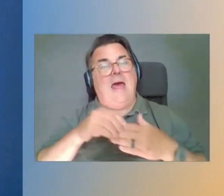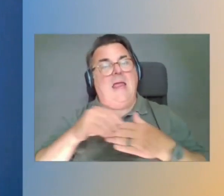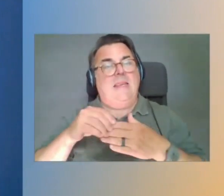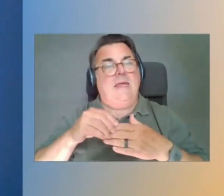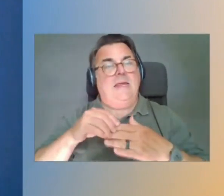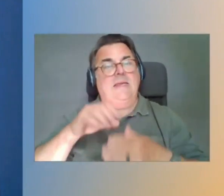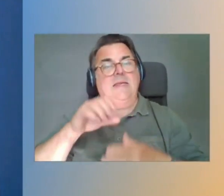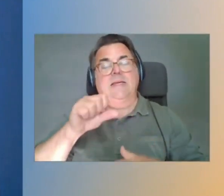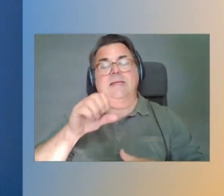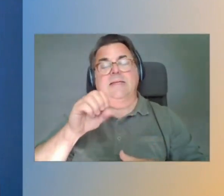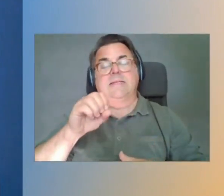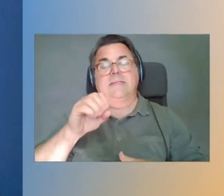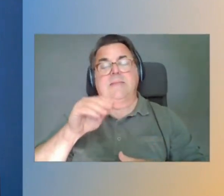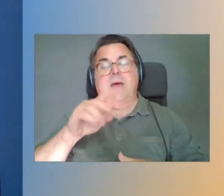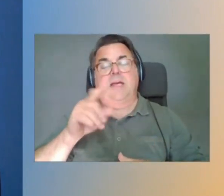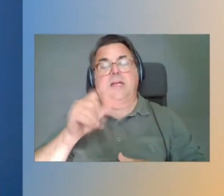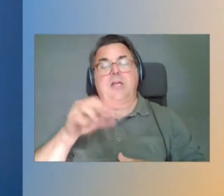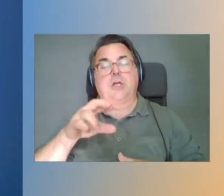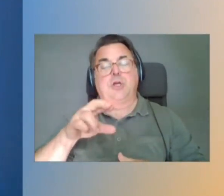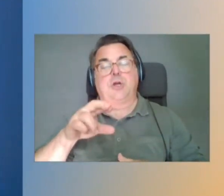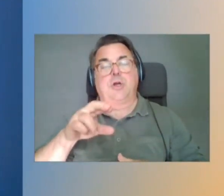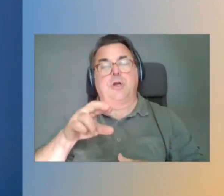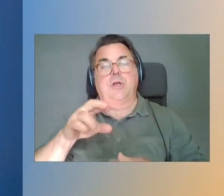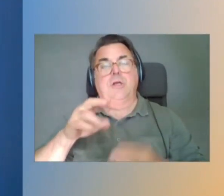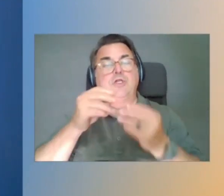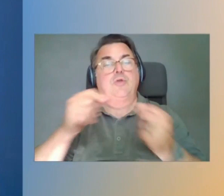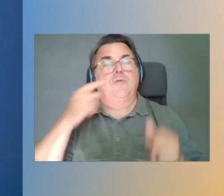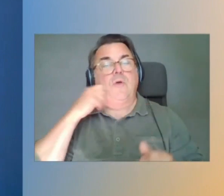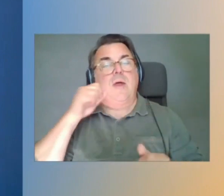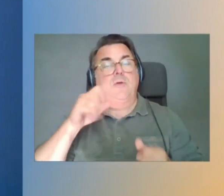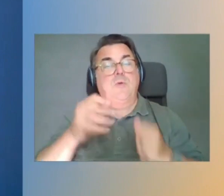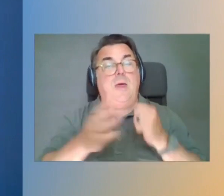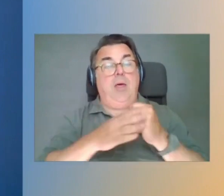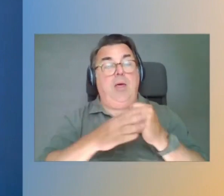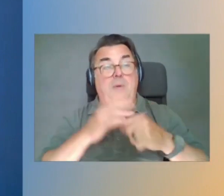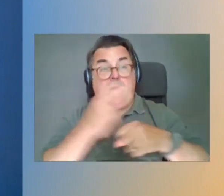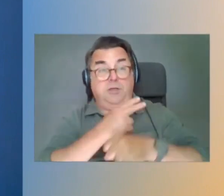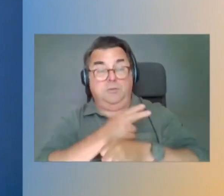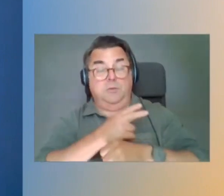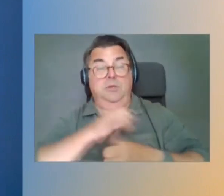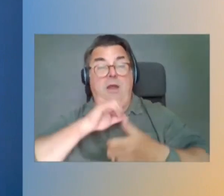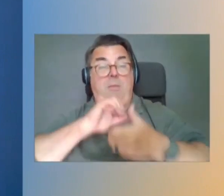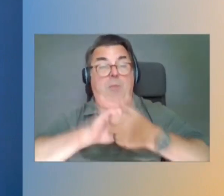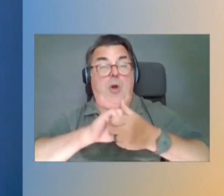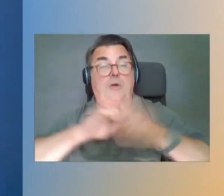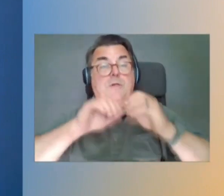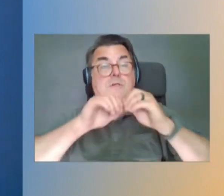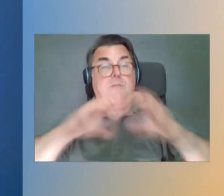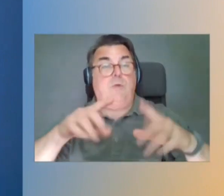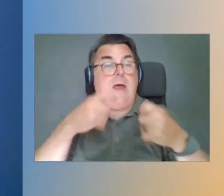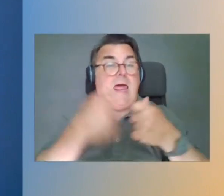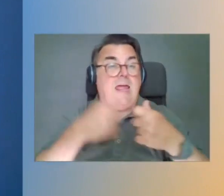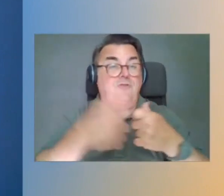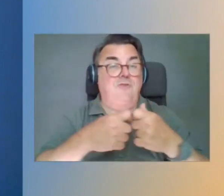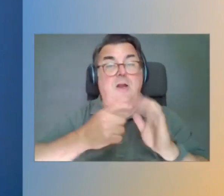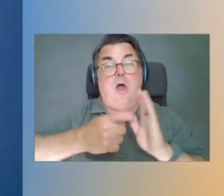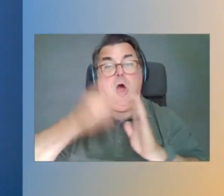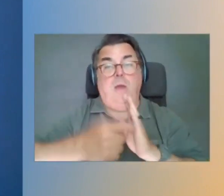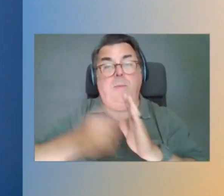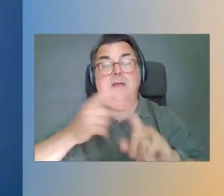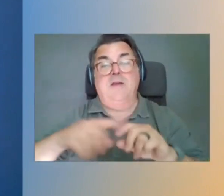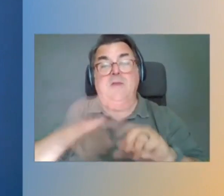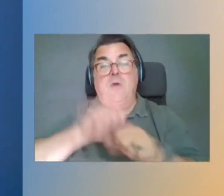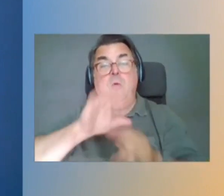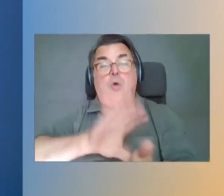solutions for AWS, help our customers and our partners deploy electronic design automation, but also other workloads in support